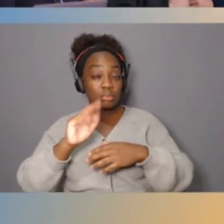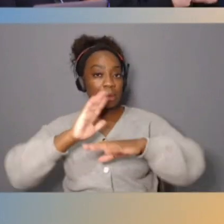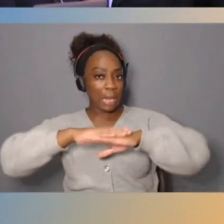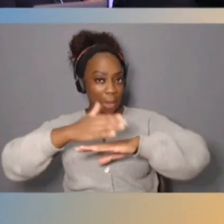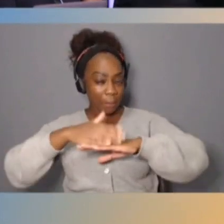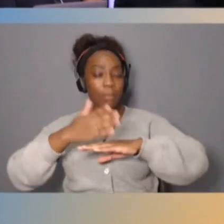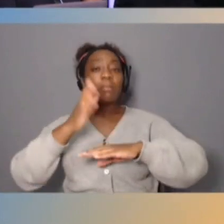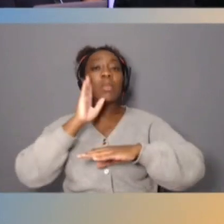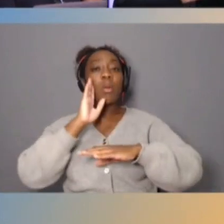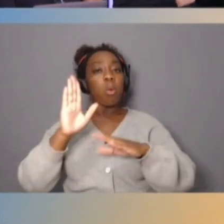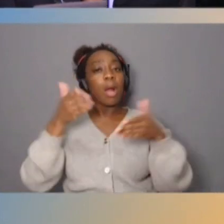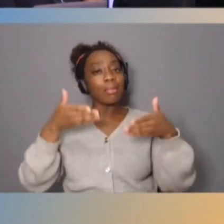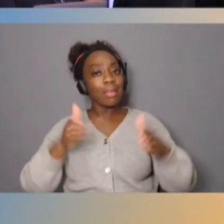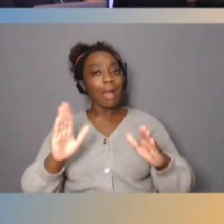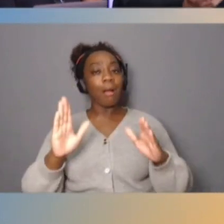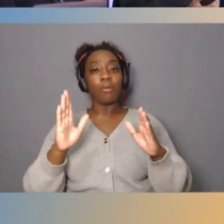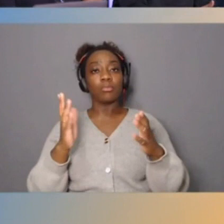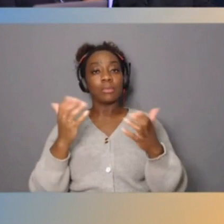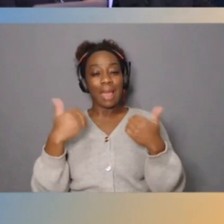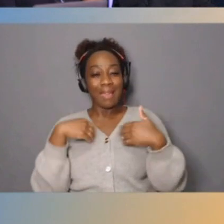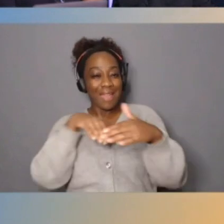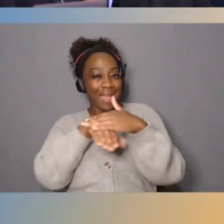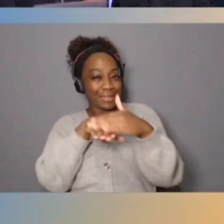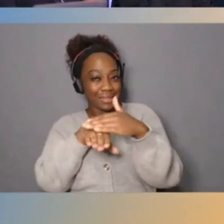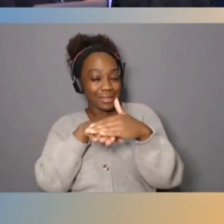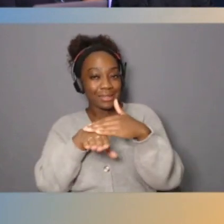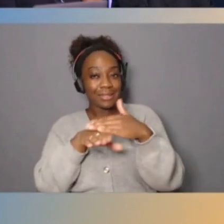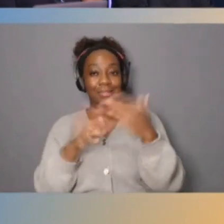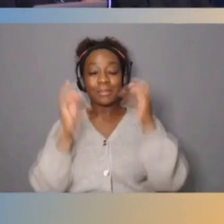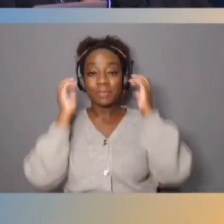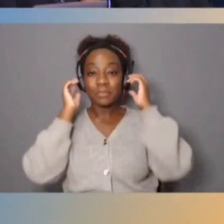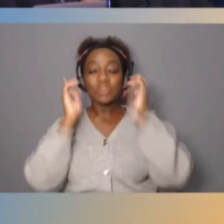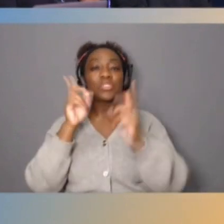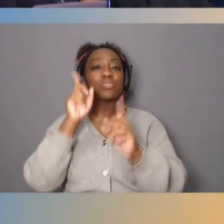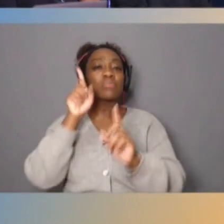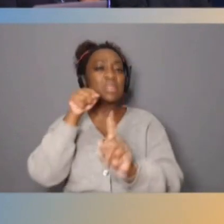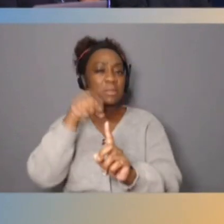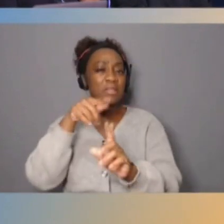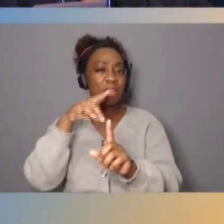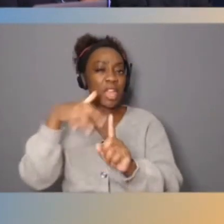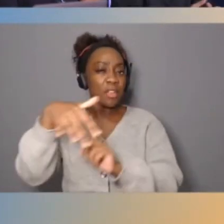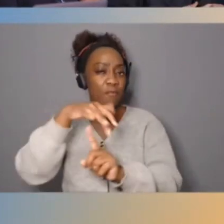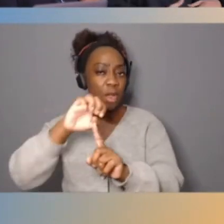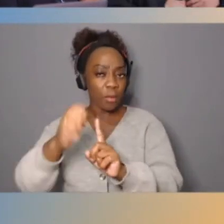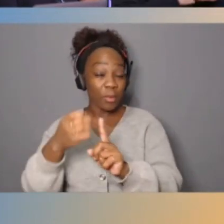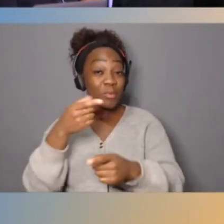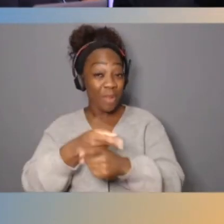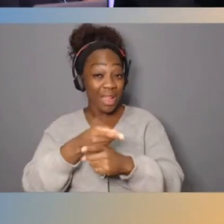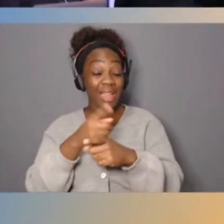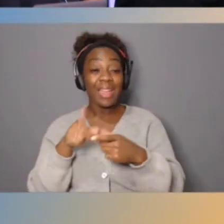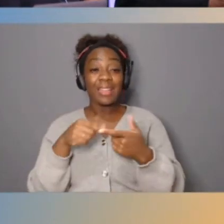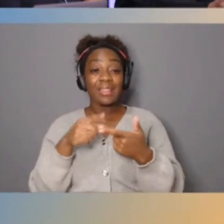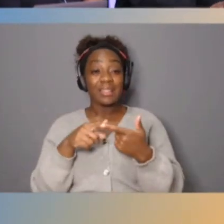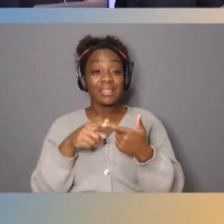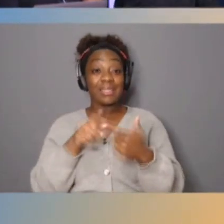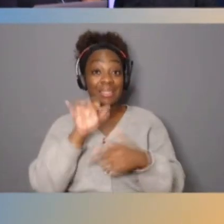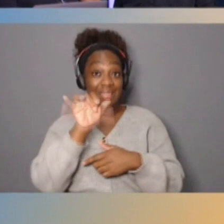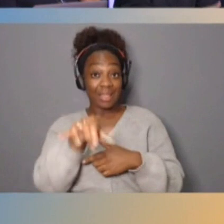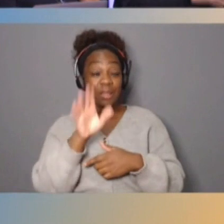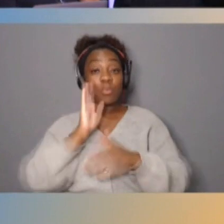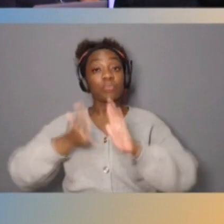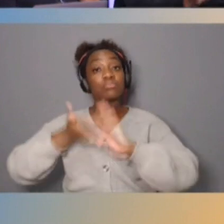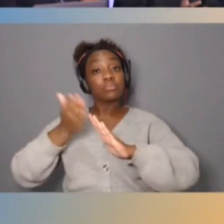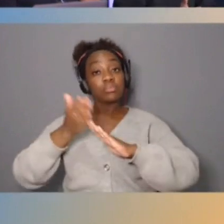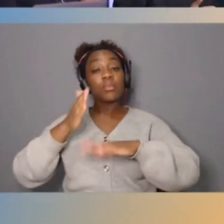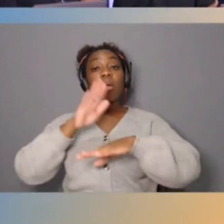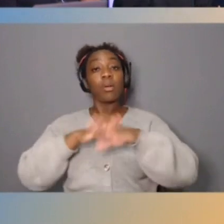them access into a compute cluster using a remote desktop type environment. Right, and then that is actually running on a server